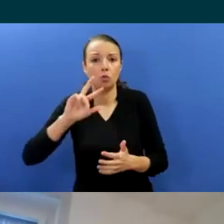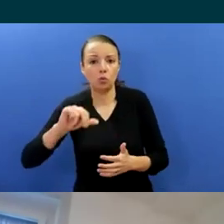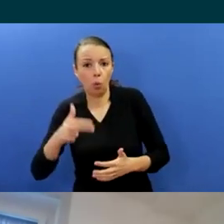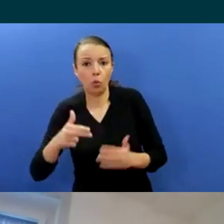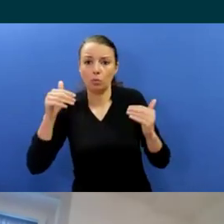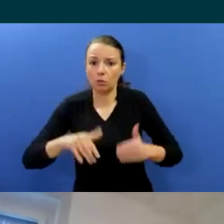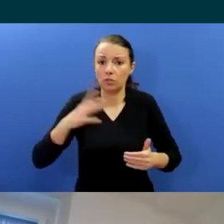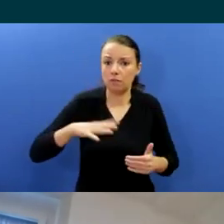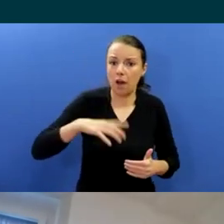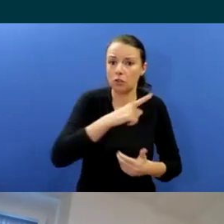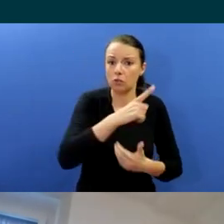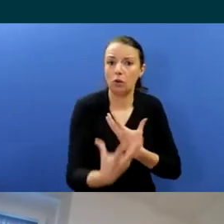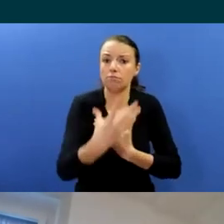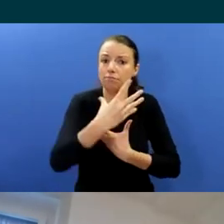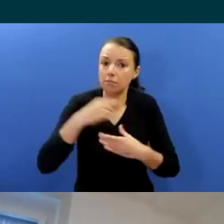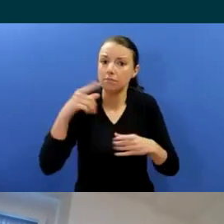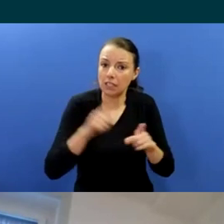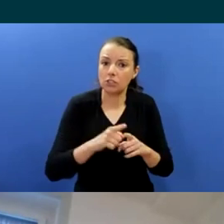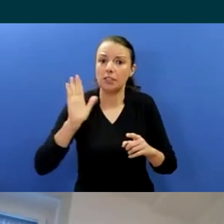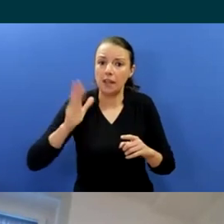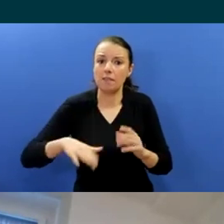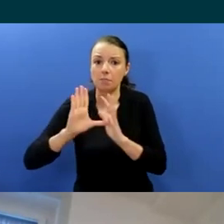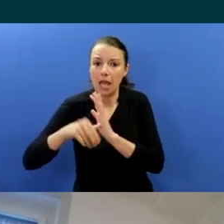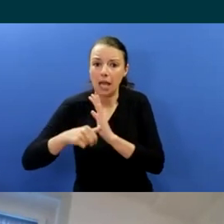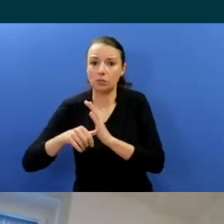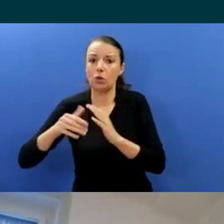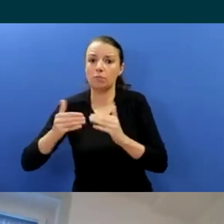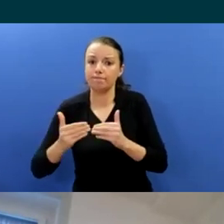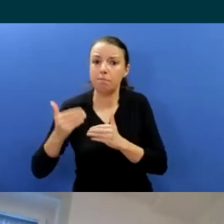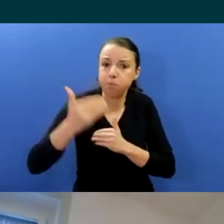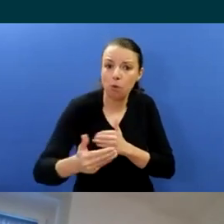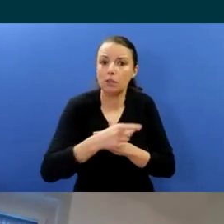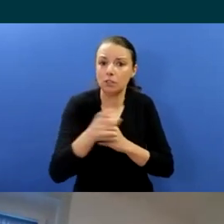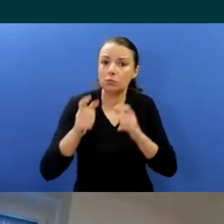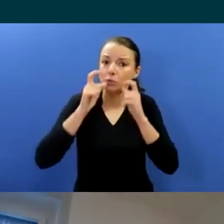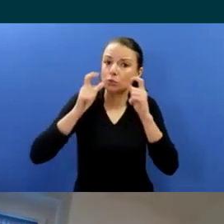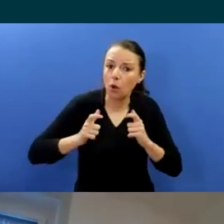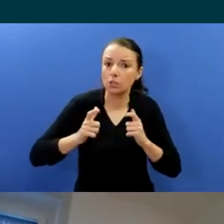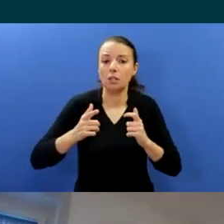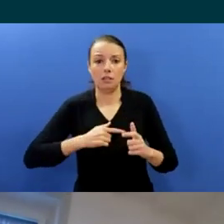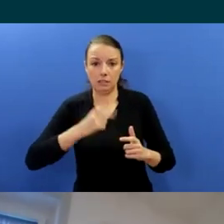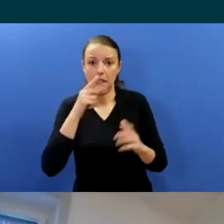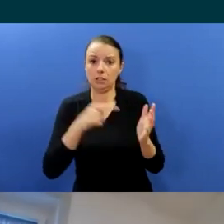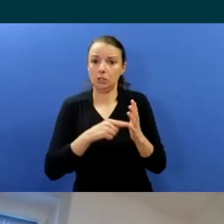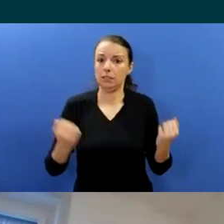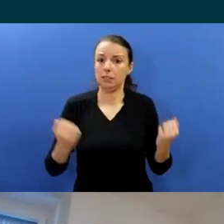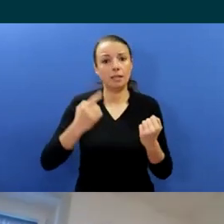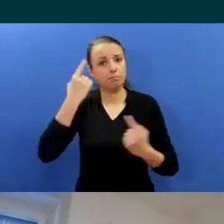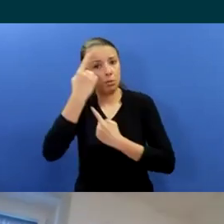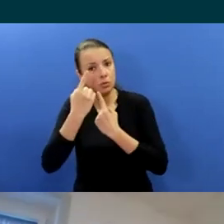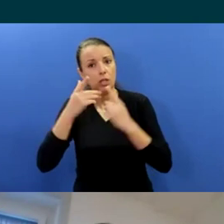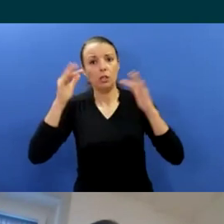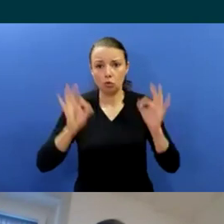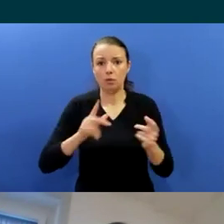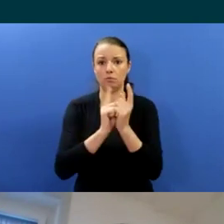we also got ourselves the flexibility then to alter the rules that we set out in the first place, just in order to also develop the project